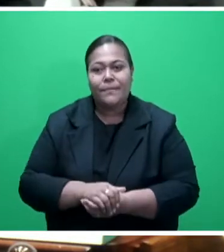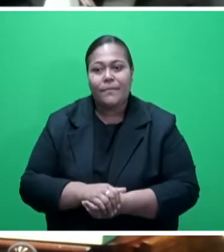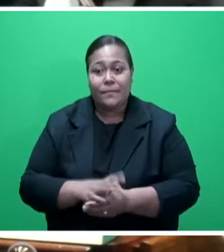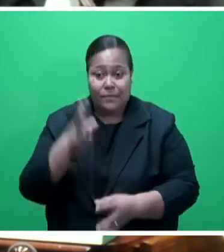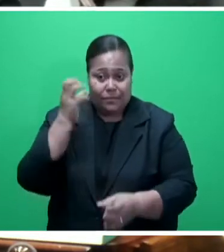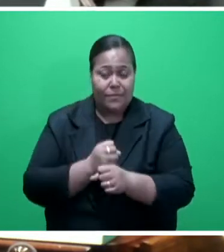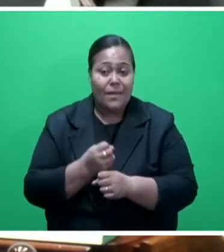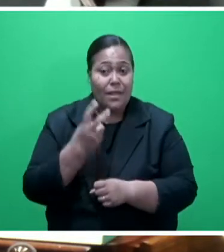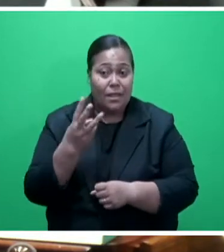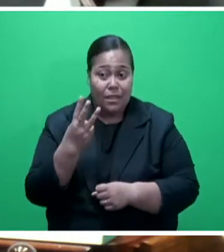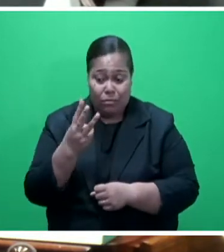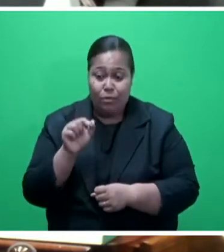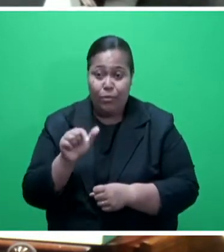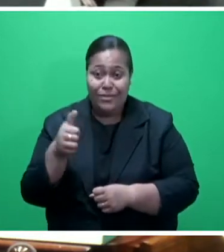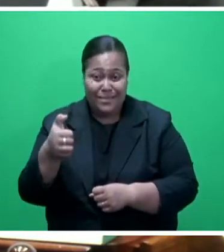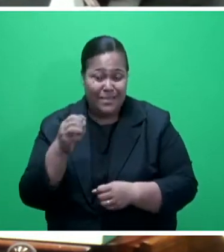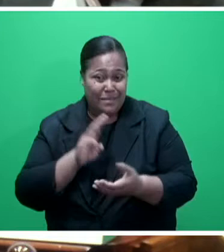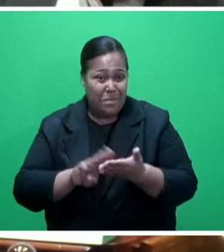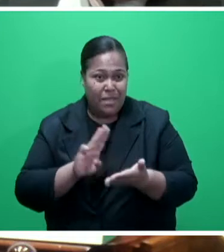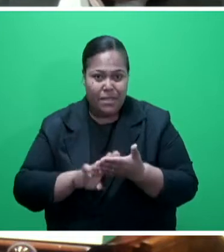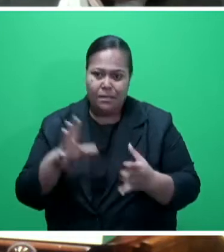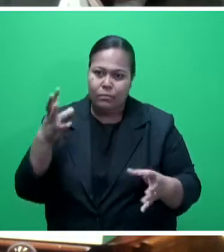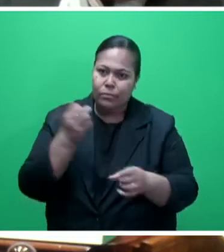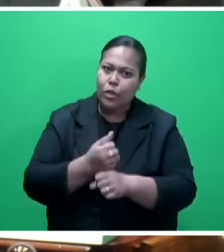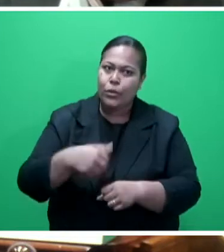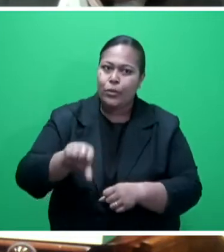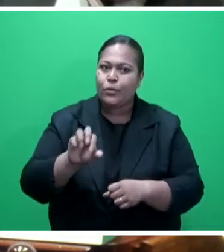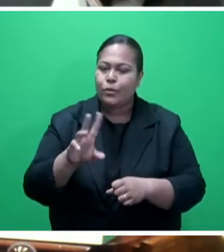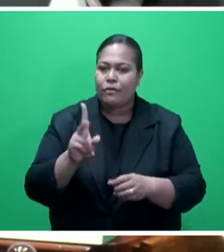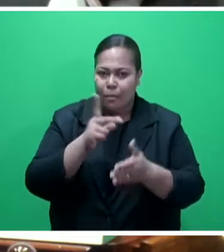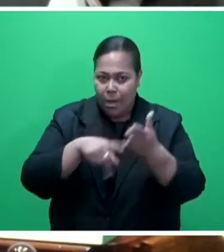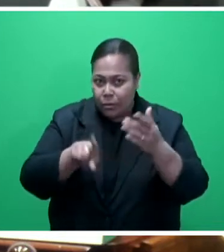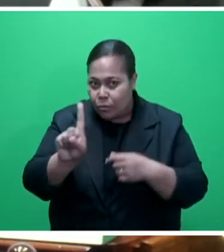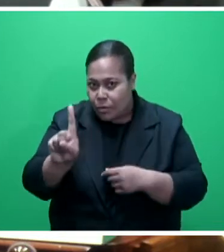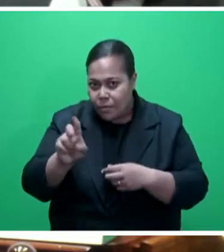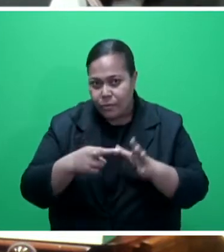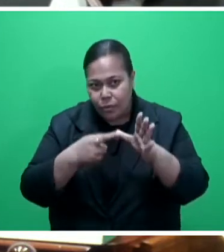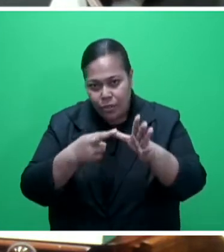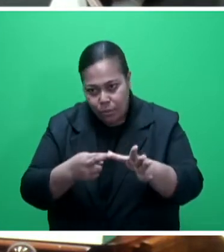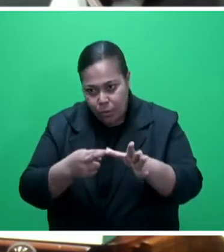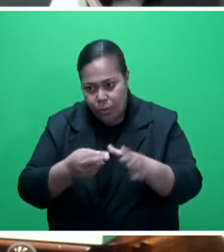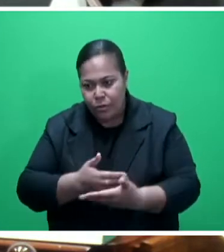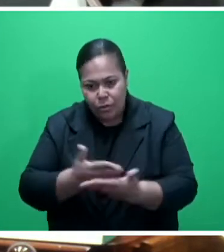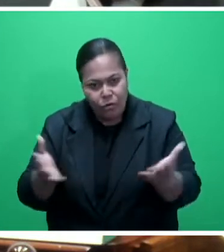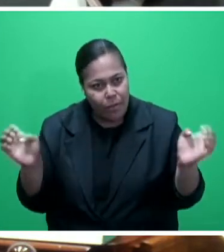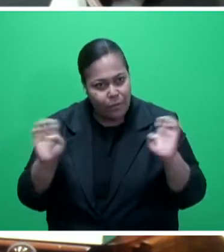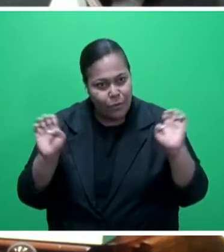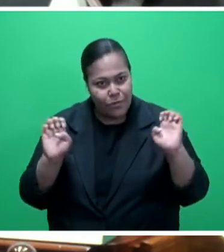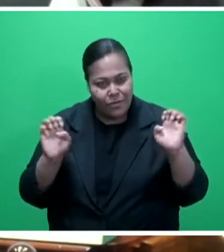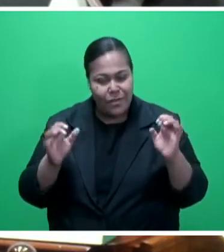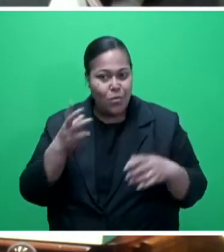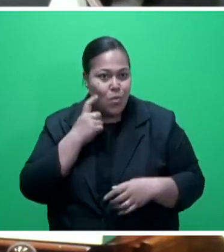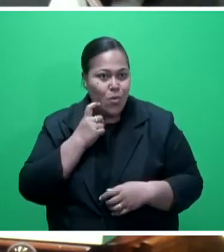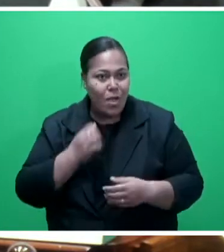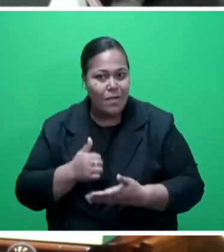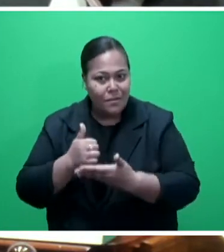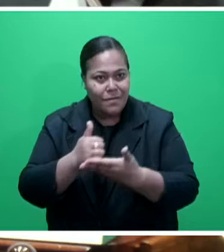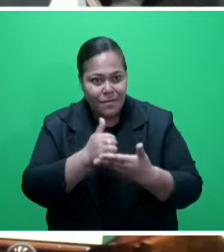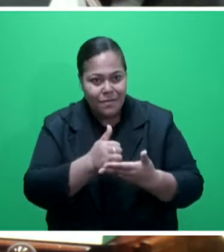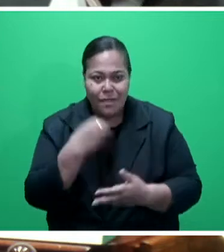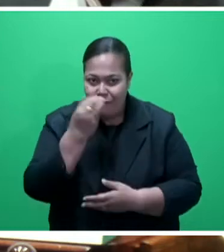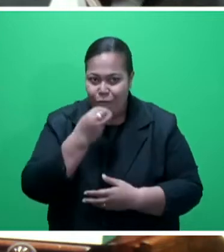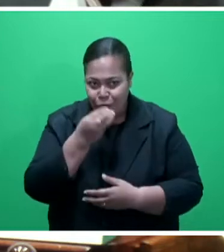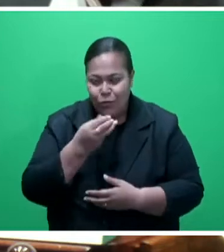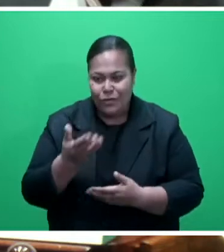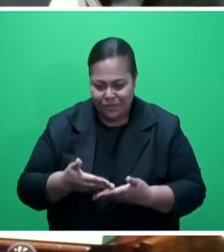3.6 million was utilized for phase 1 of the response to deliver immediate life-saving emergency food and water assistance, as well as non-food